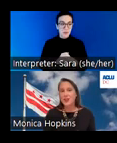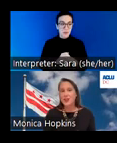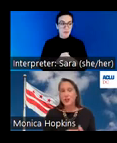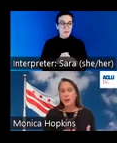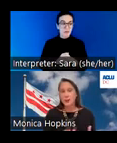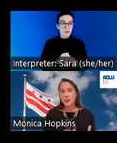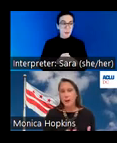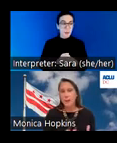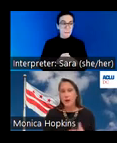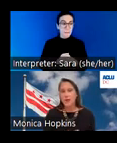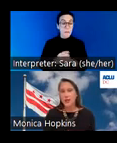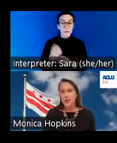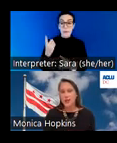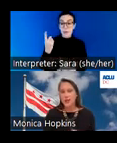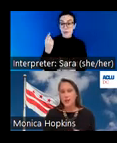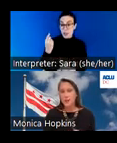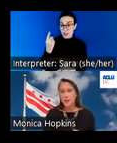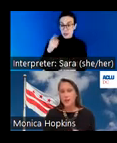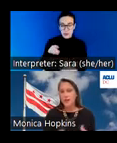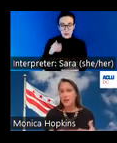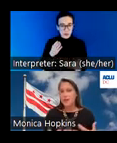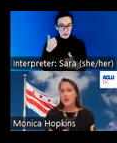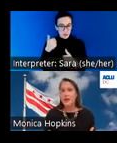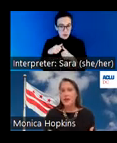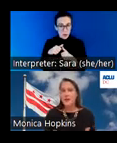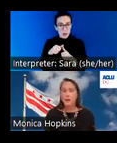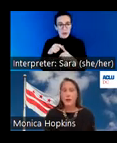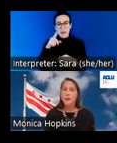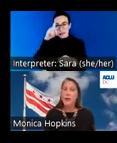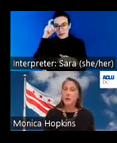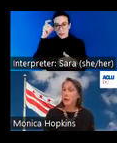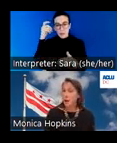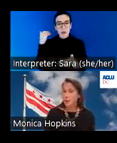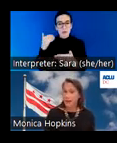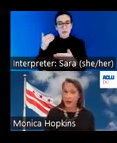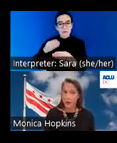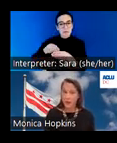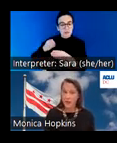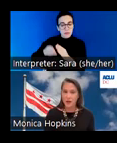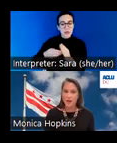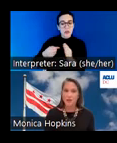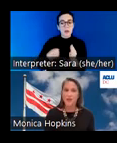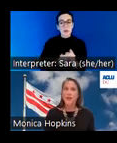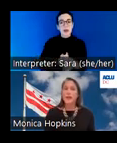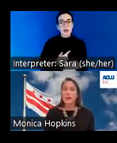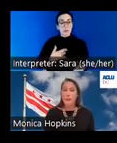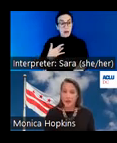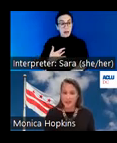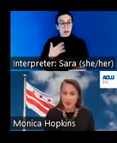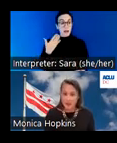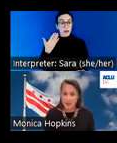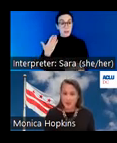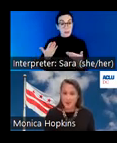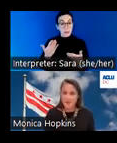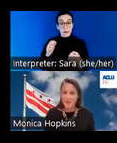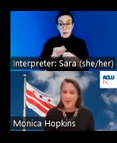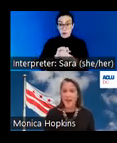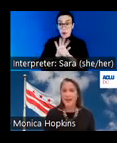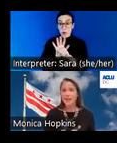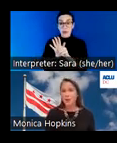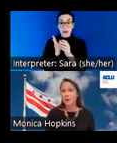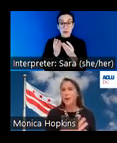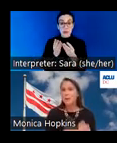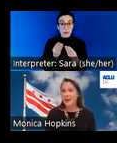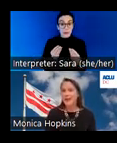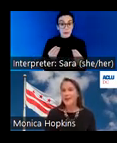Last year, you may remember at the end of the summer, we felt that we may be coming out of the pandemic.